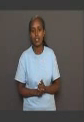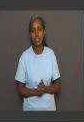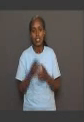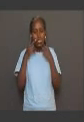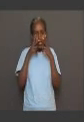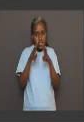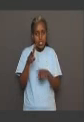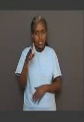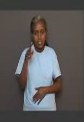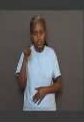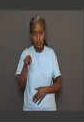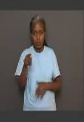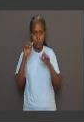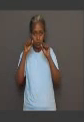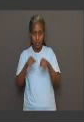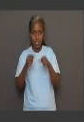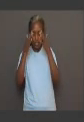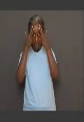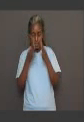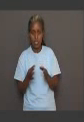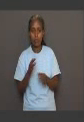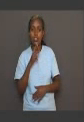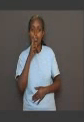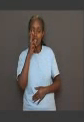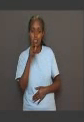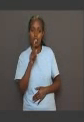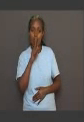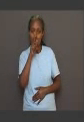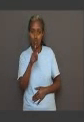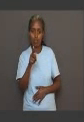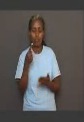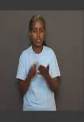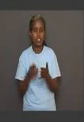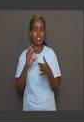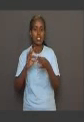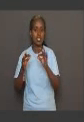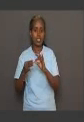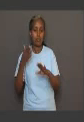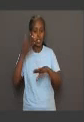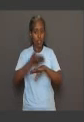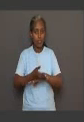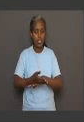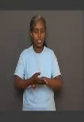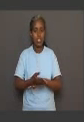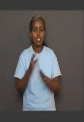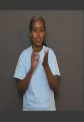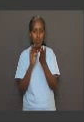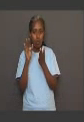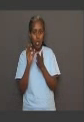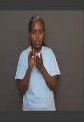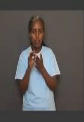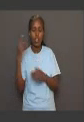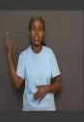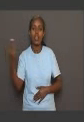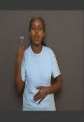if you can determine the truth of these statements after they have had quantifiers applied to